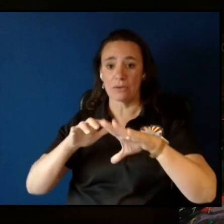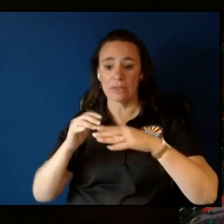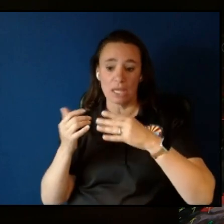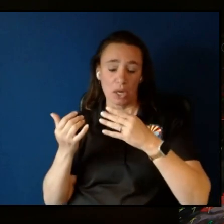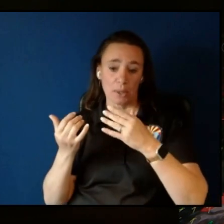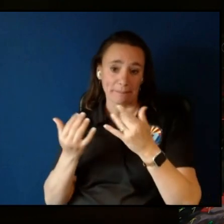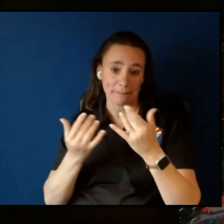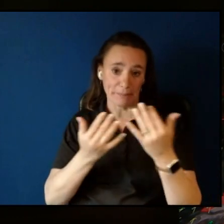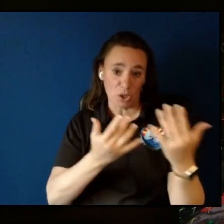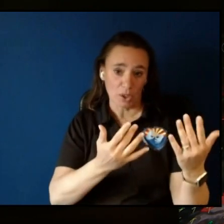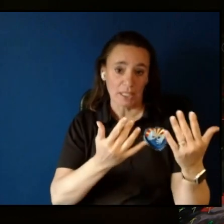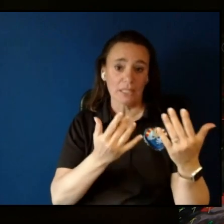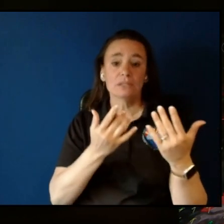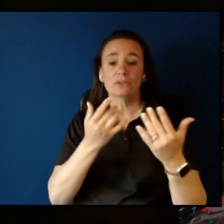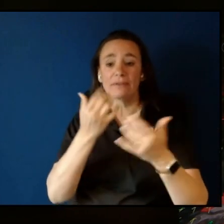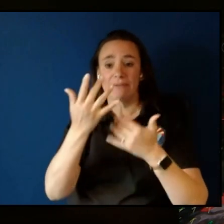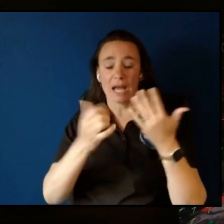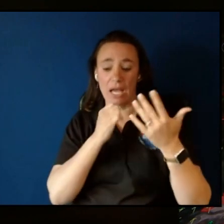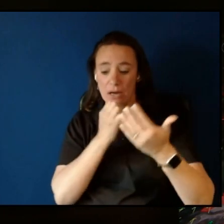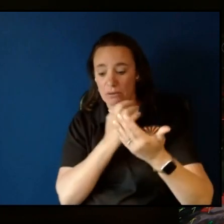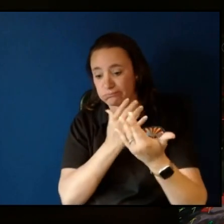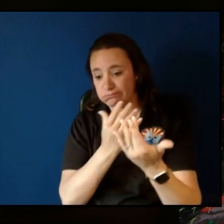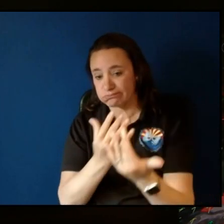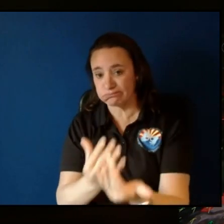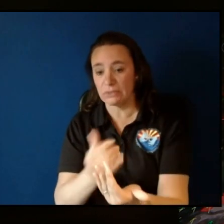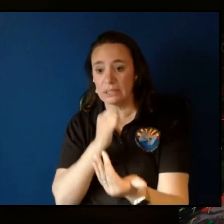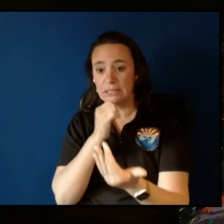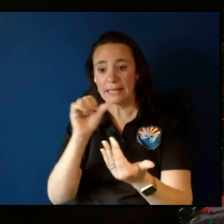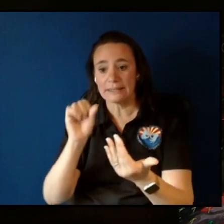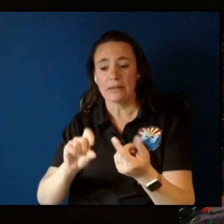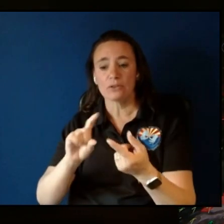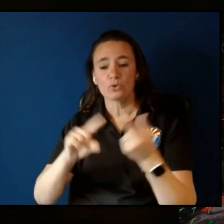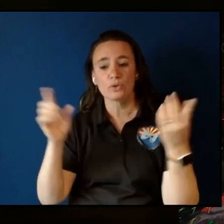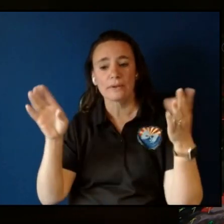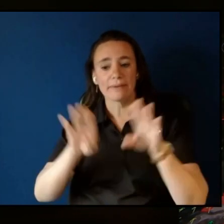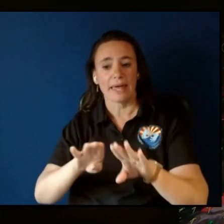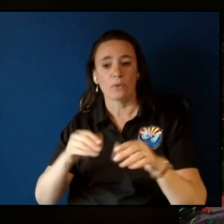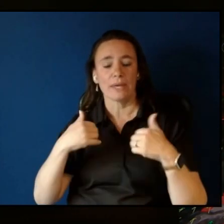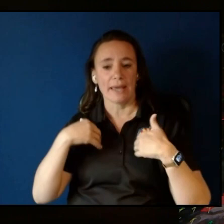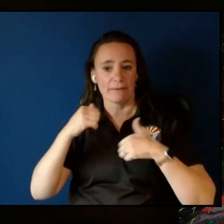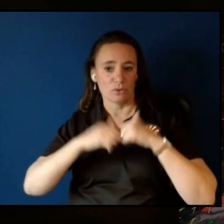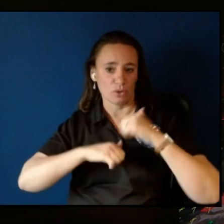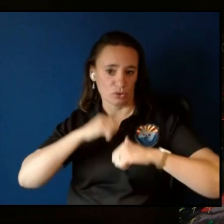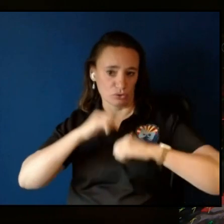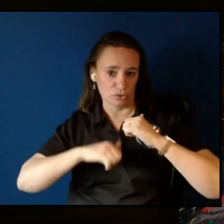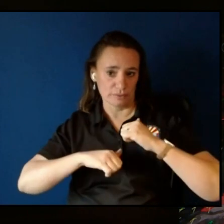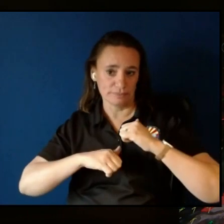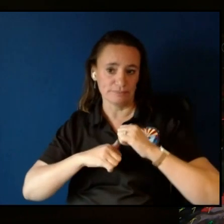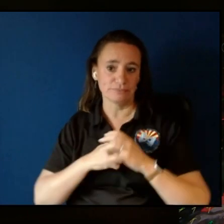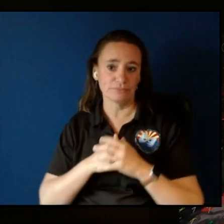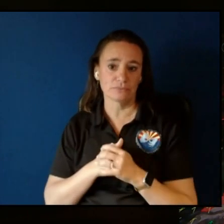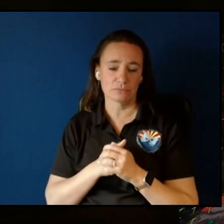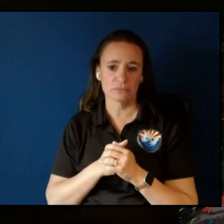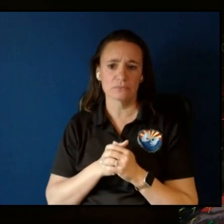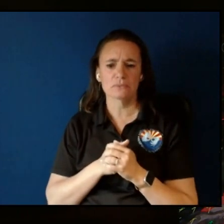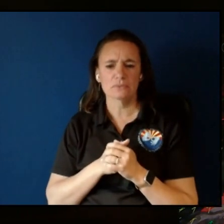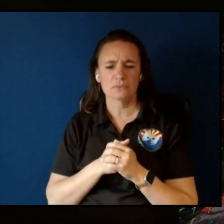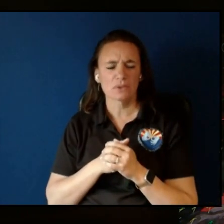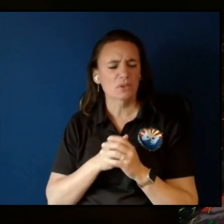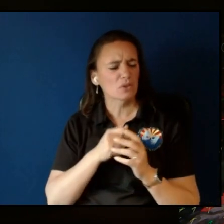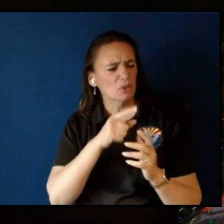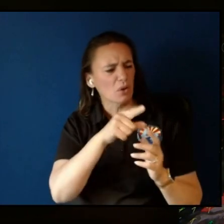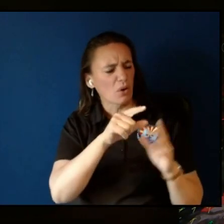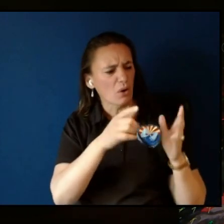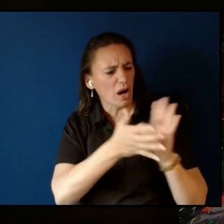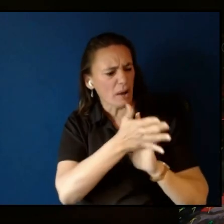comes down, it doesn't get out south down into the valley where we have structures. So they ask us, what's the wind going to do here